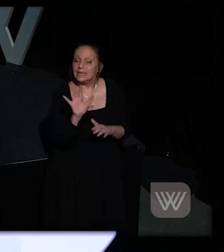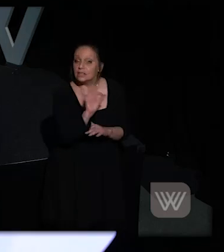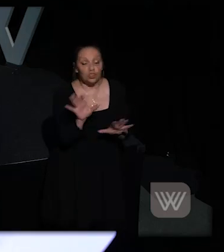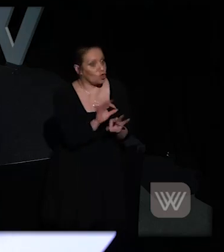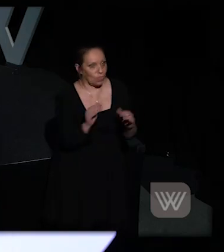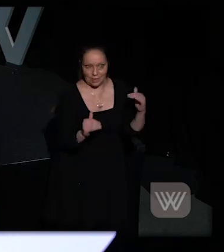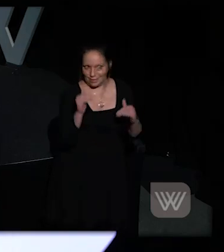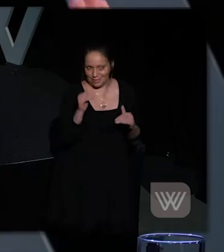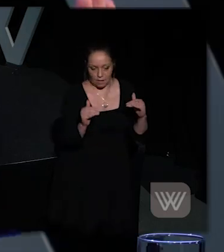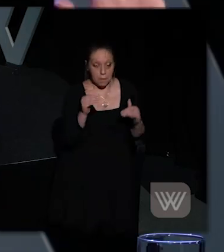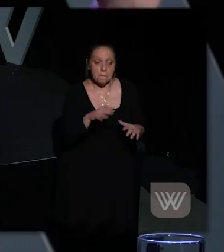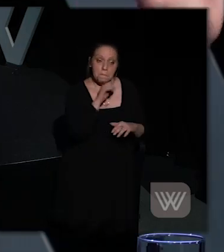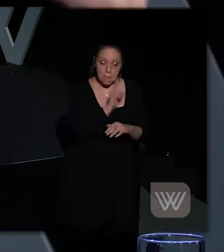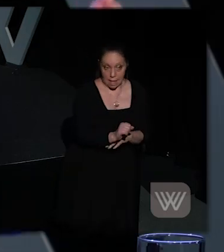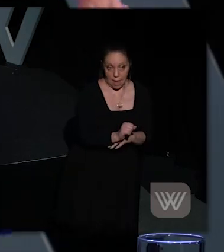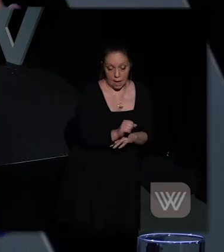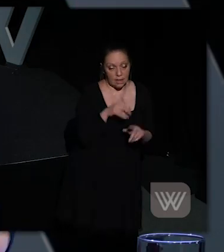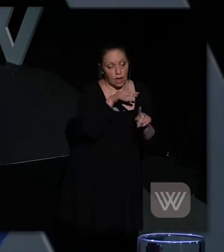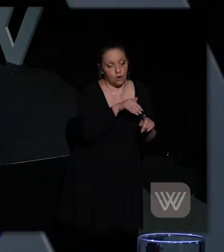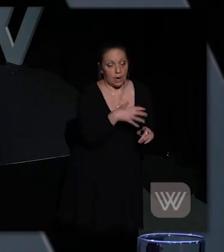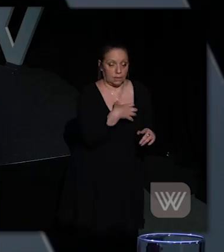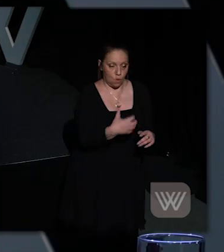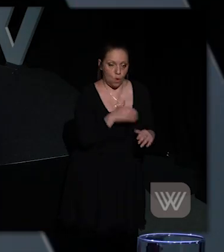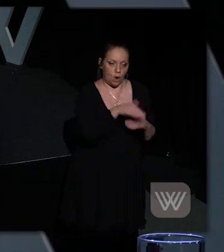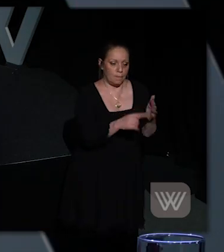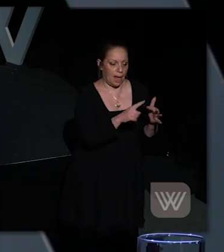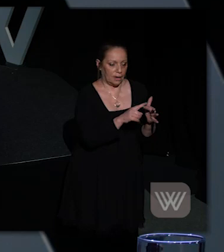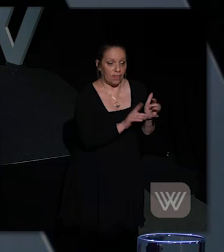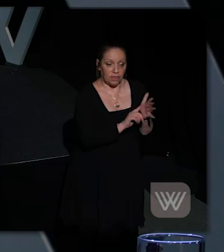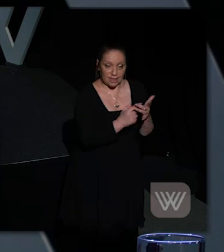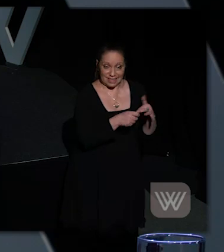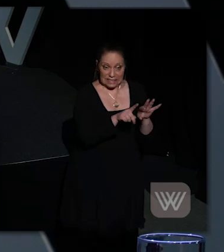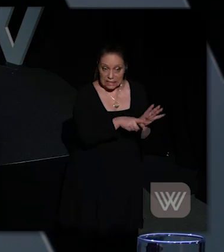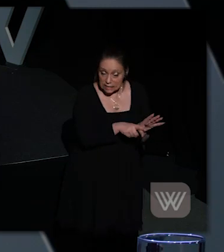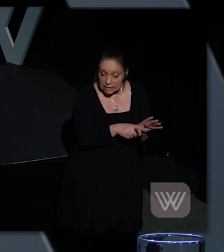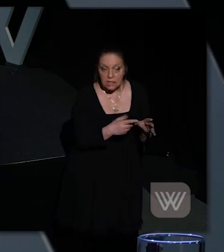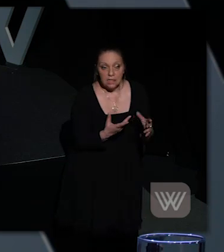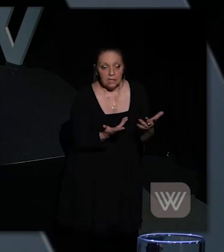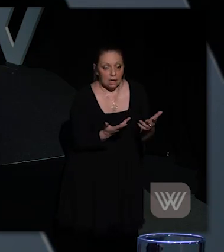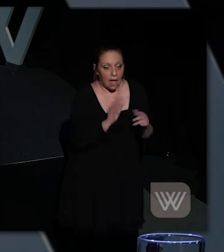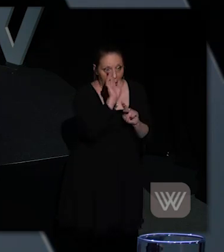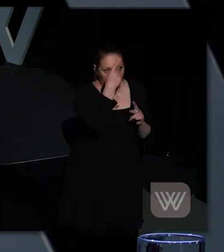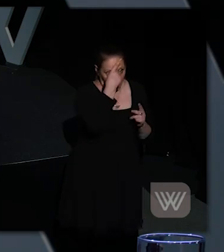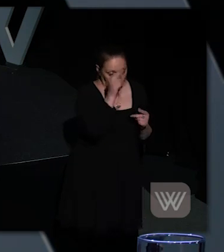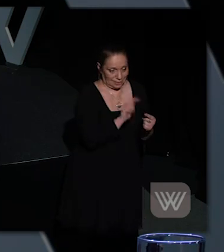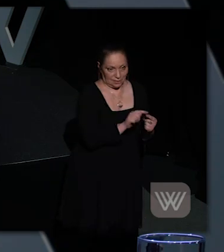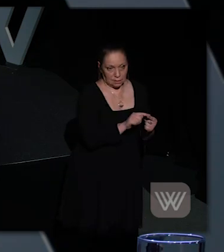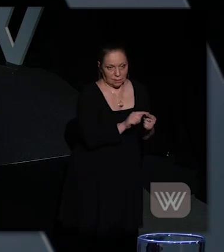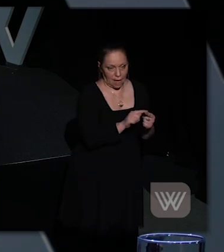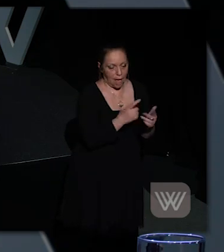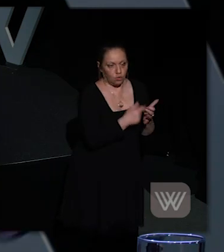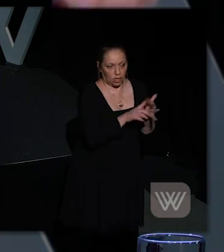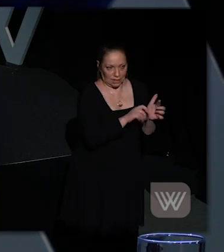nearly the same. So men get harassed more about ethnicity and political beliefs and